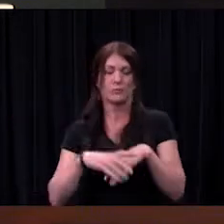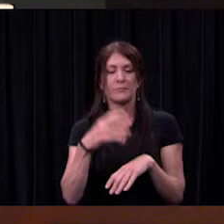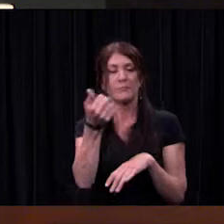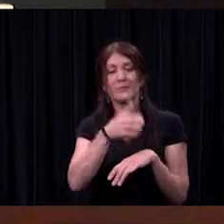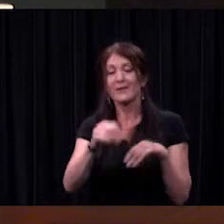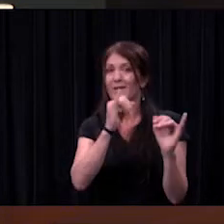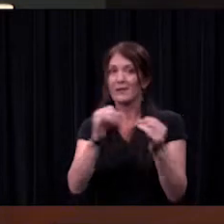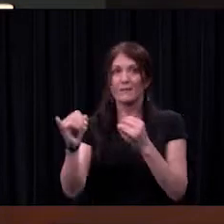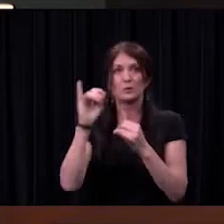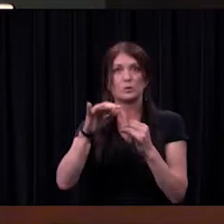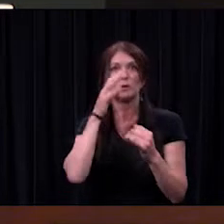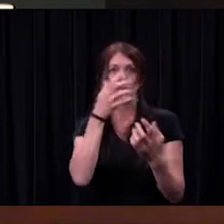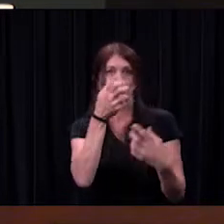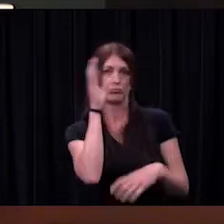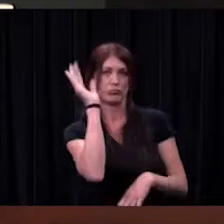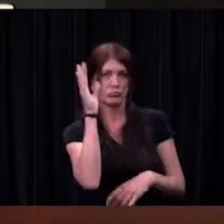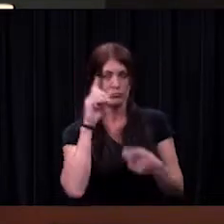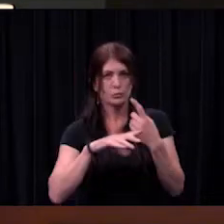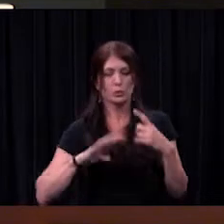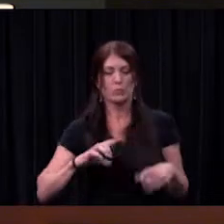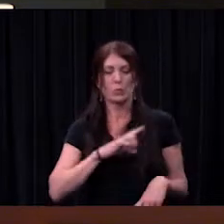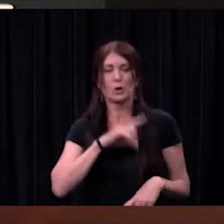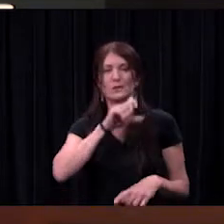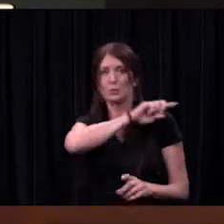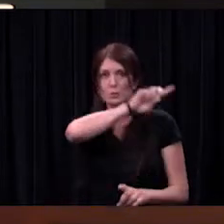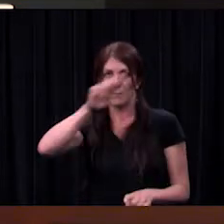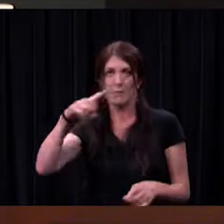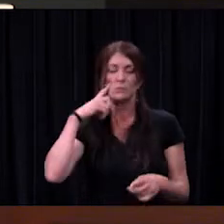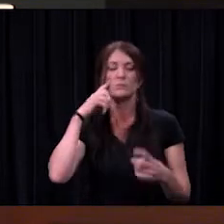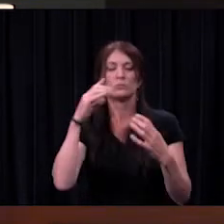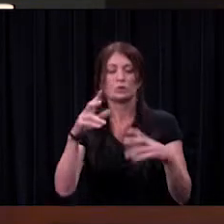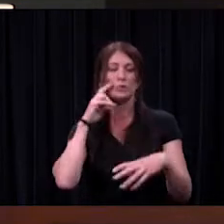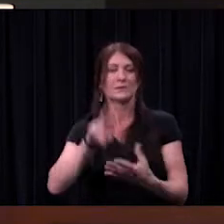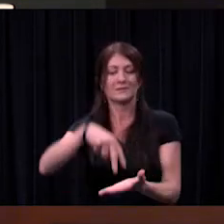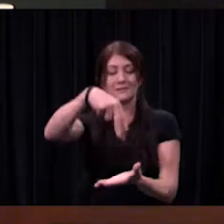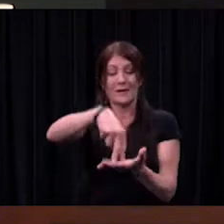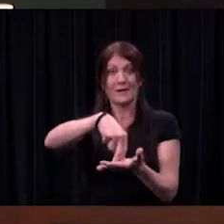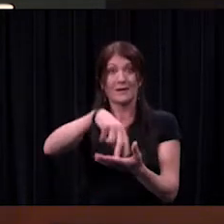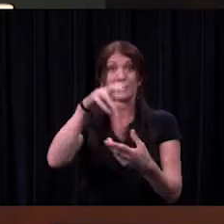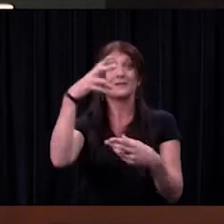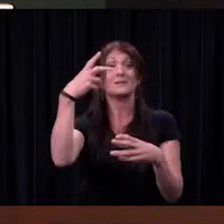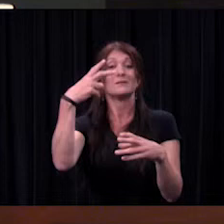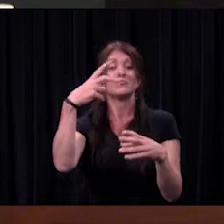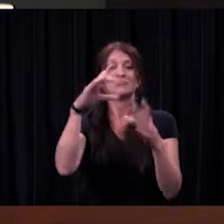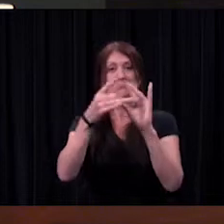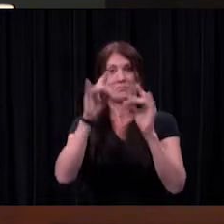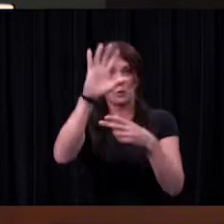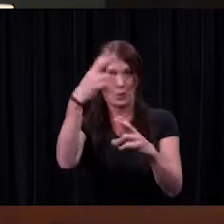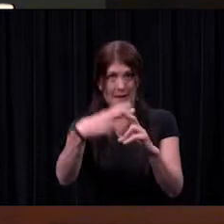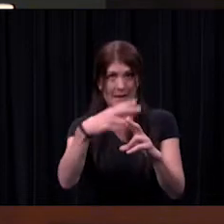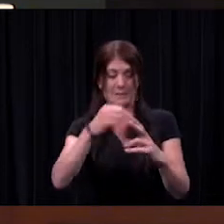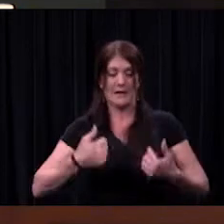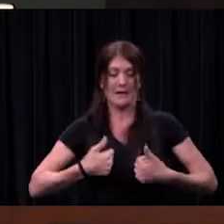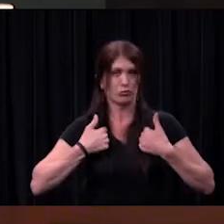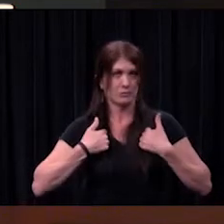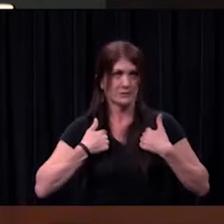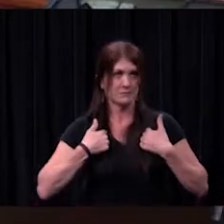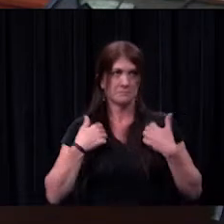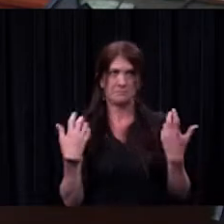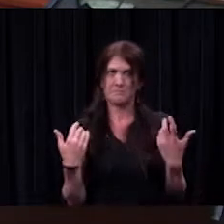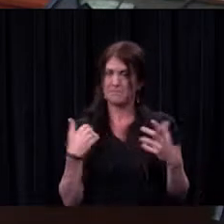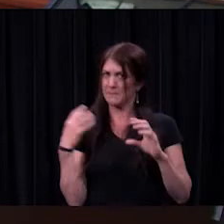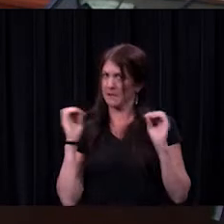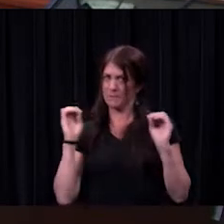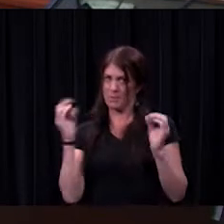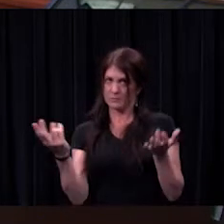podium at the front of the room and state their name and address. So we didn't have anyone sign up, but is there anyone?